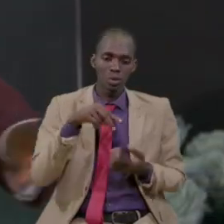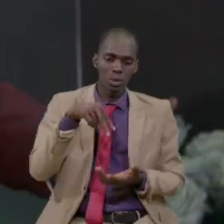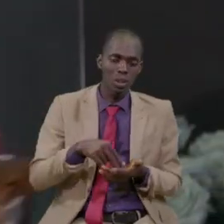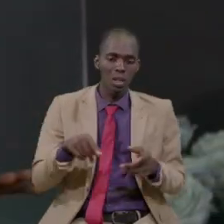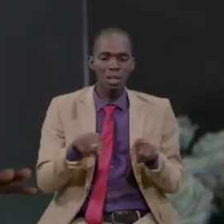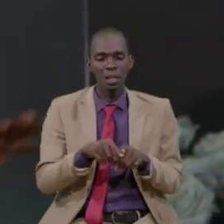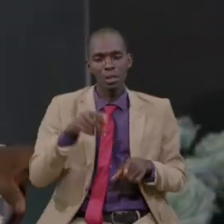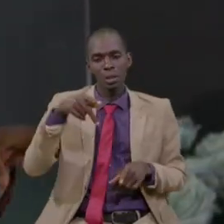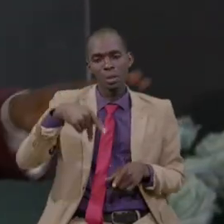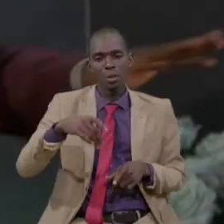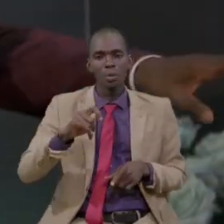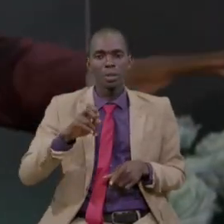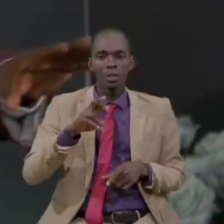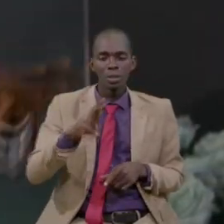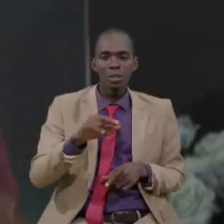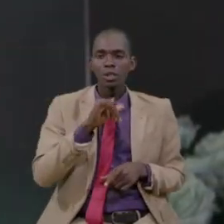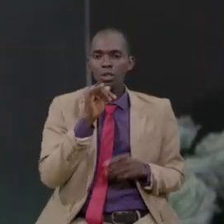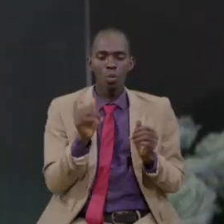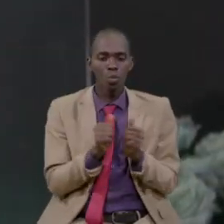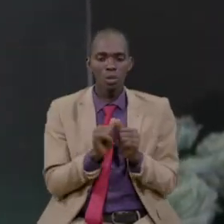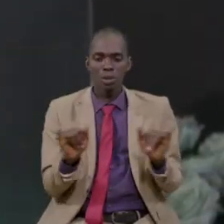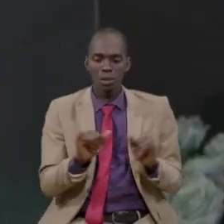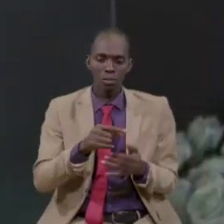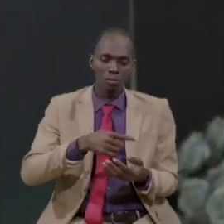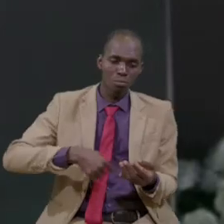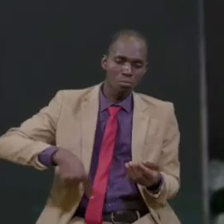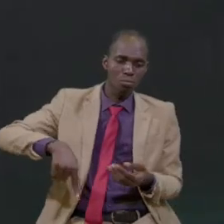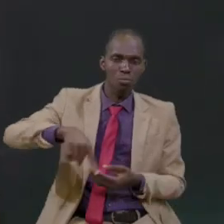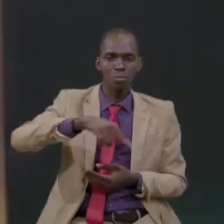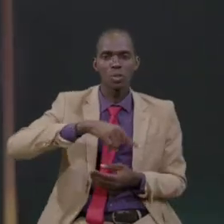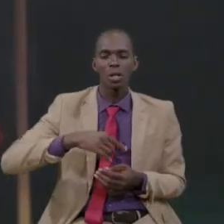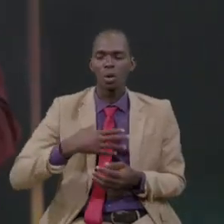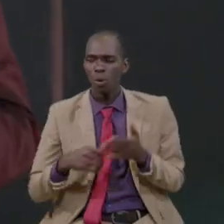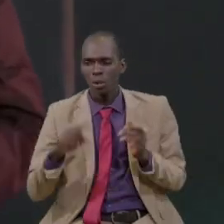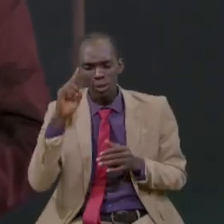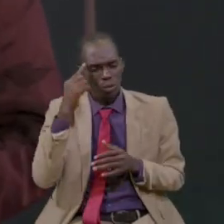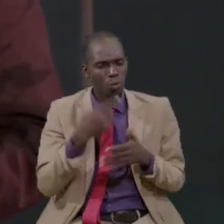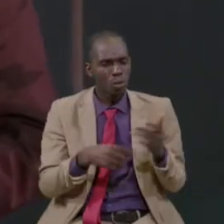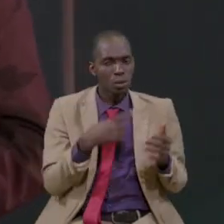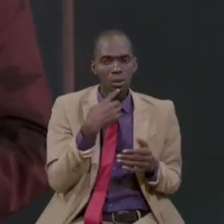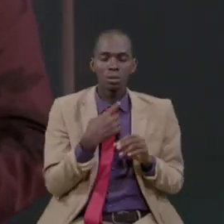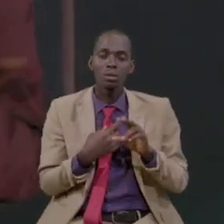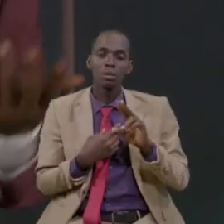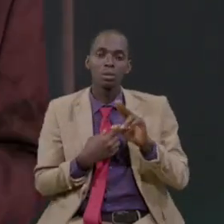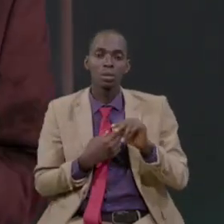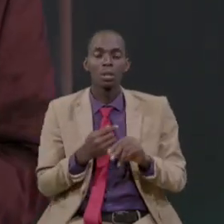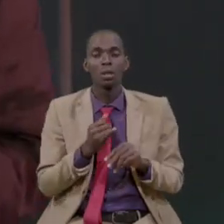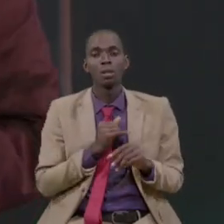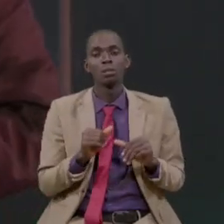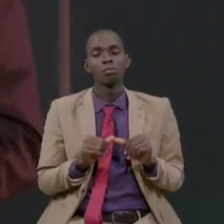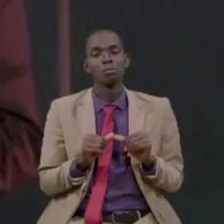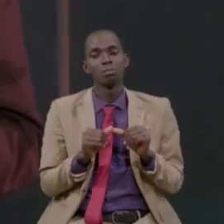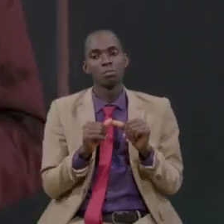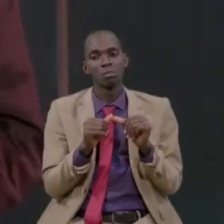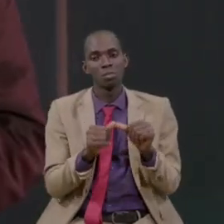all those Pharisees and what do you think, what do you say? No. And I continued this way.